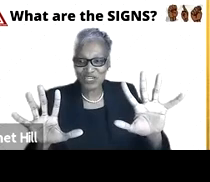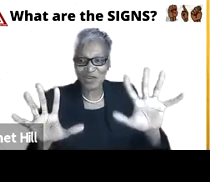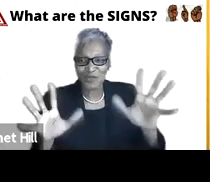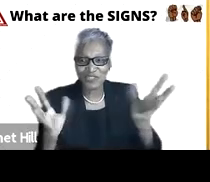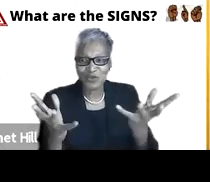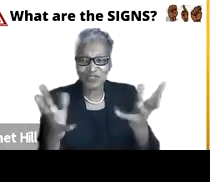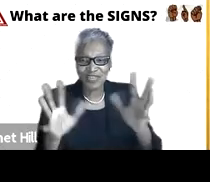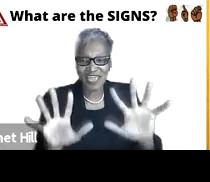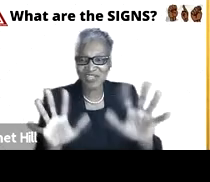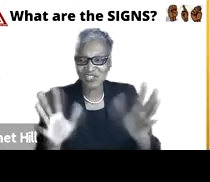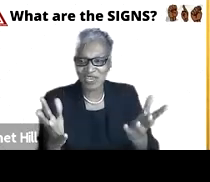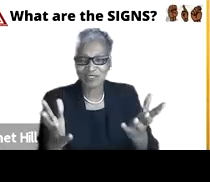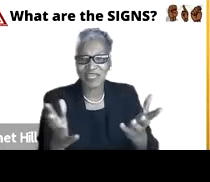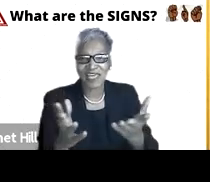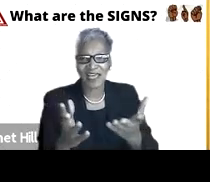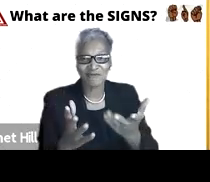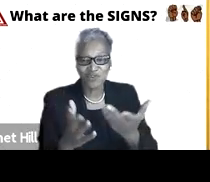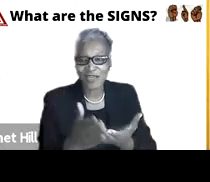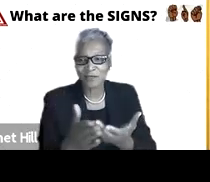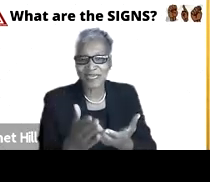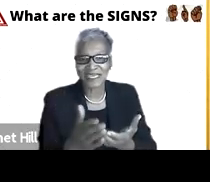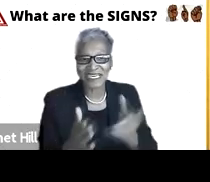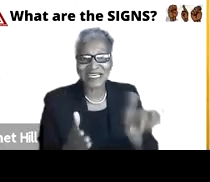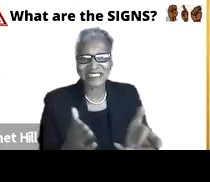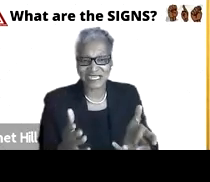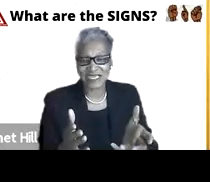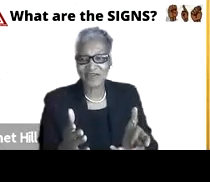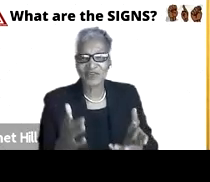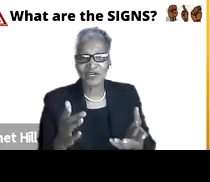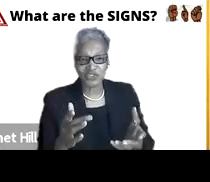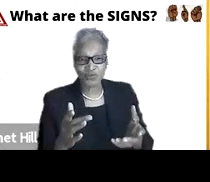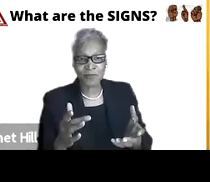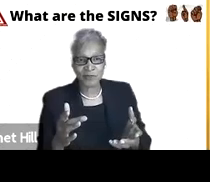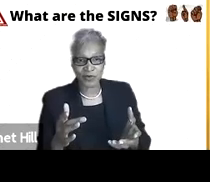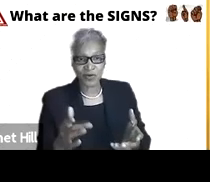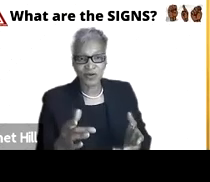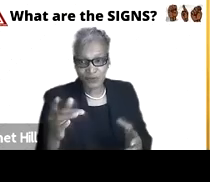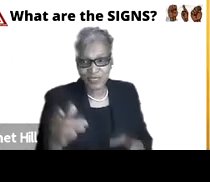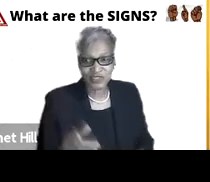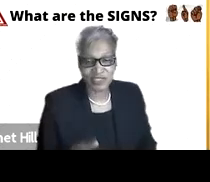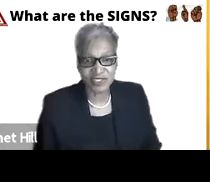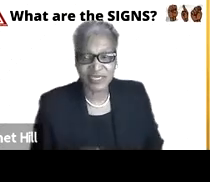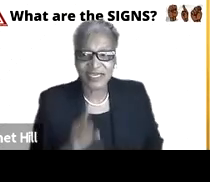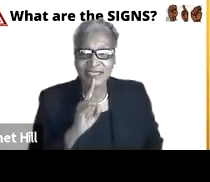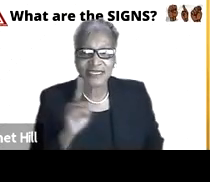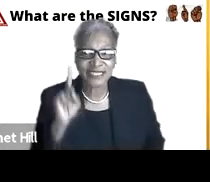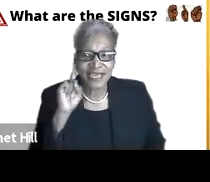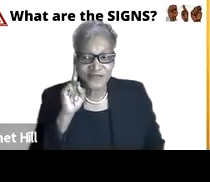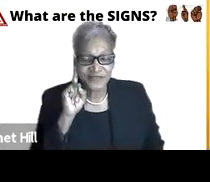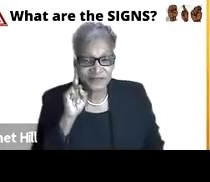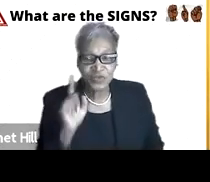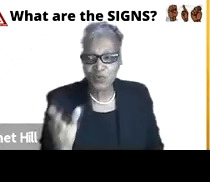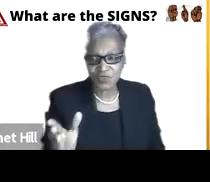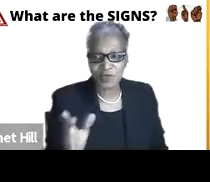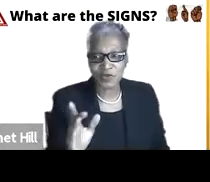are associated with certain hand shapes that I've tried to make it easy for us to remember. For instance,